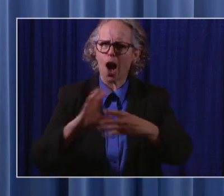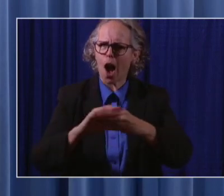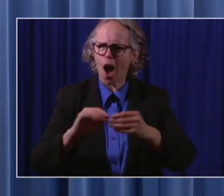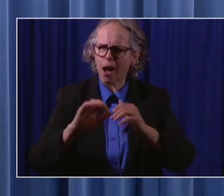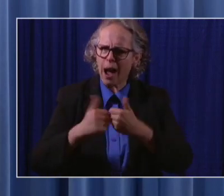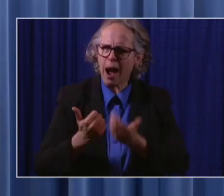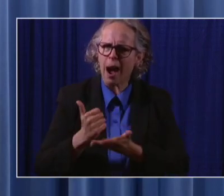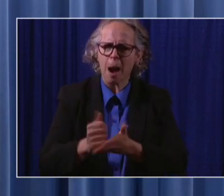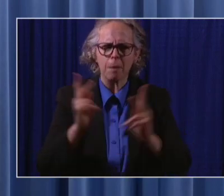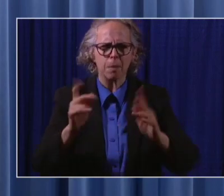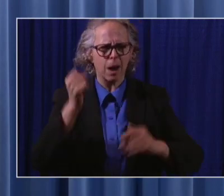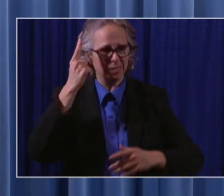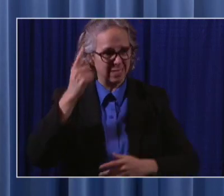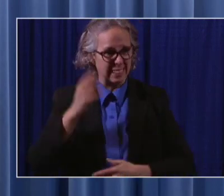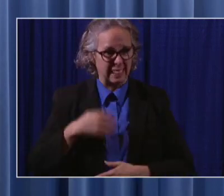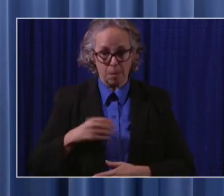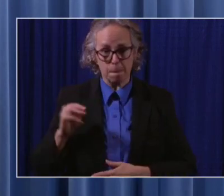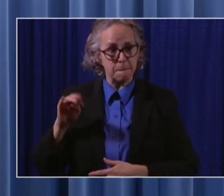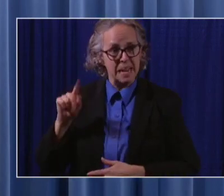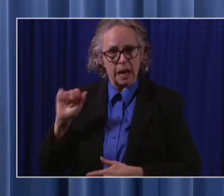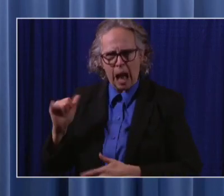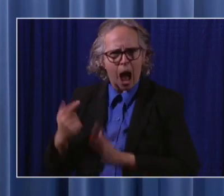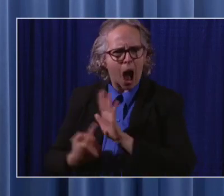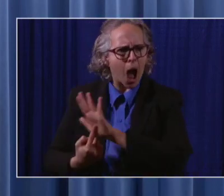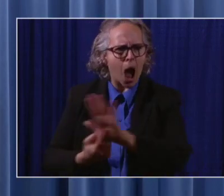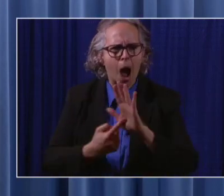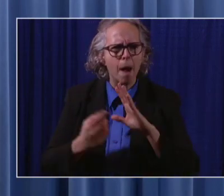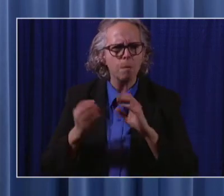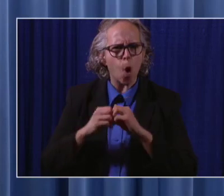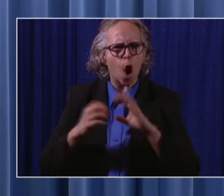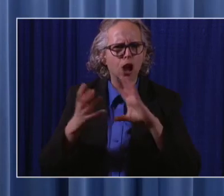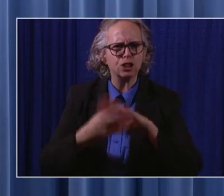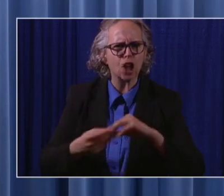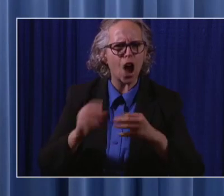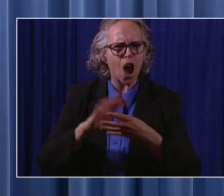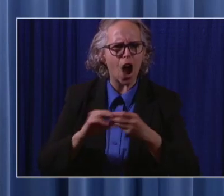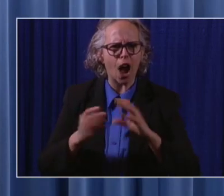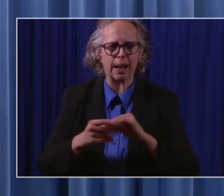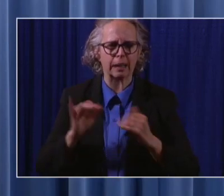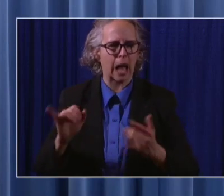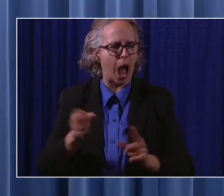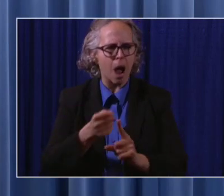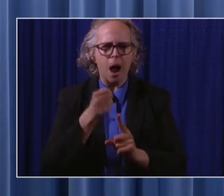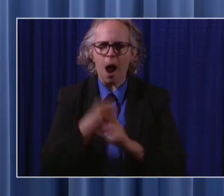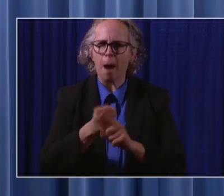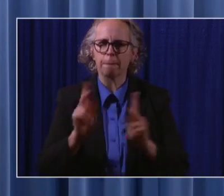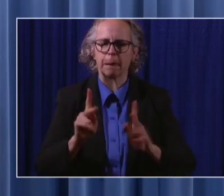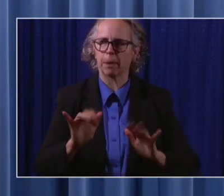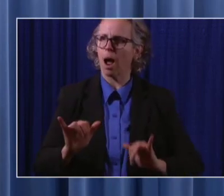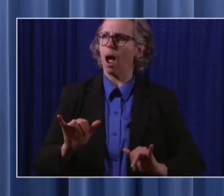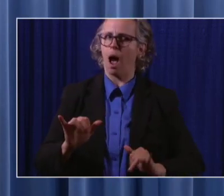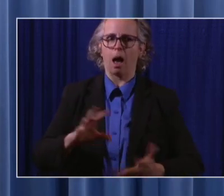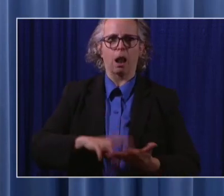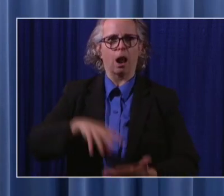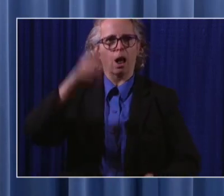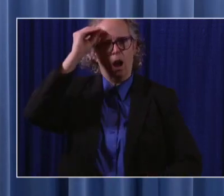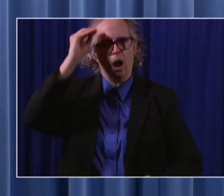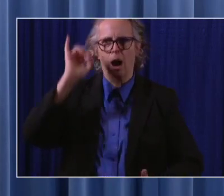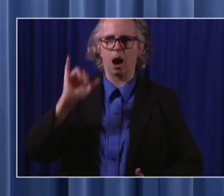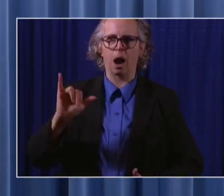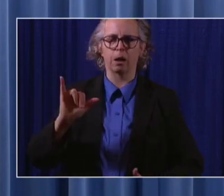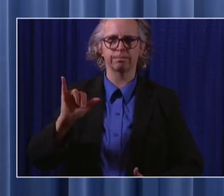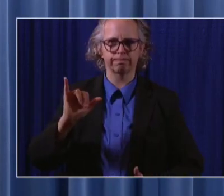the more people will understand this is how people are getting infected. So I'll come back. I'll come back next